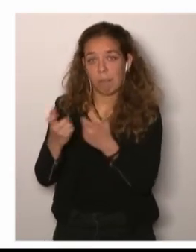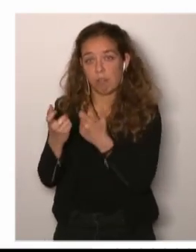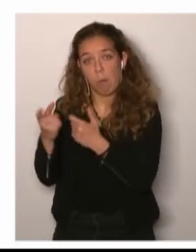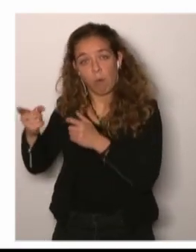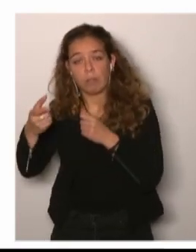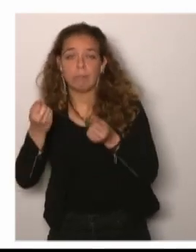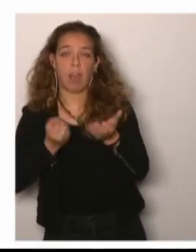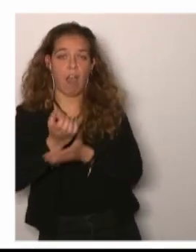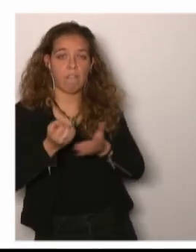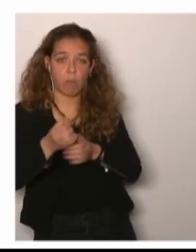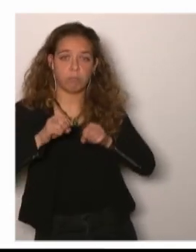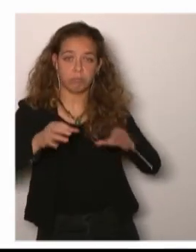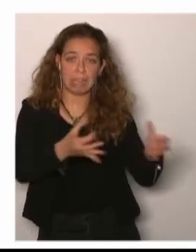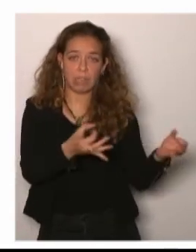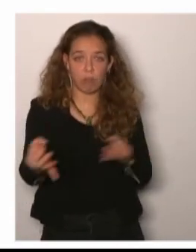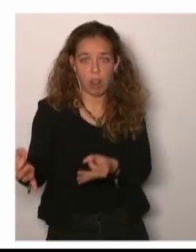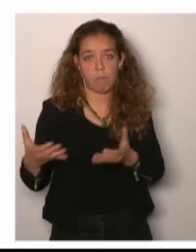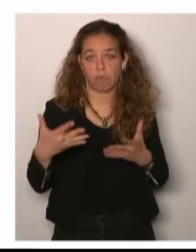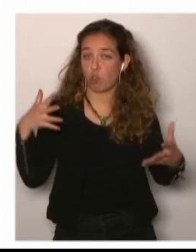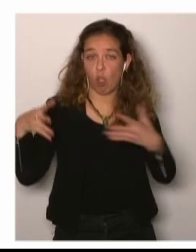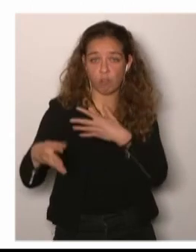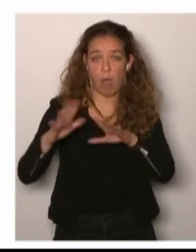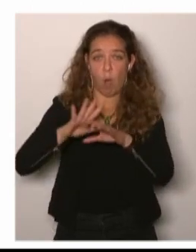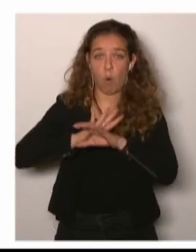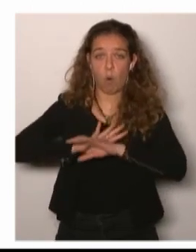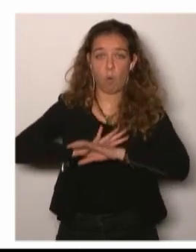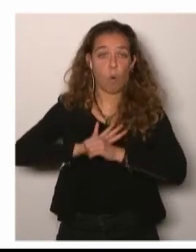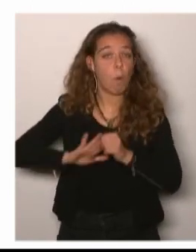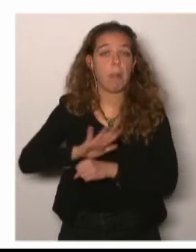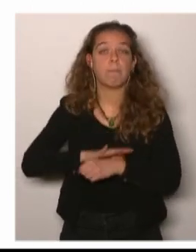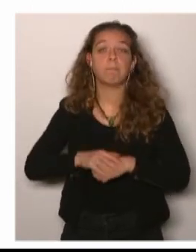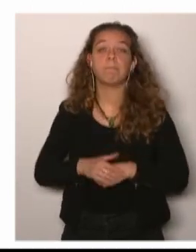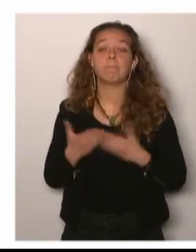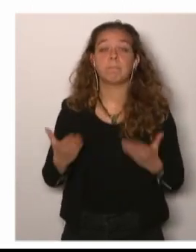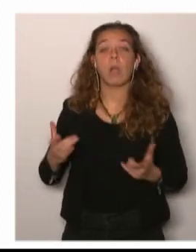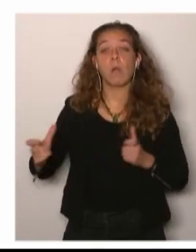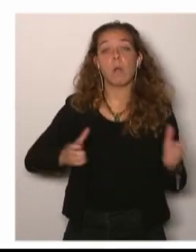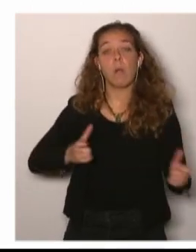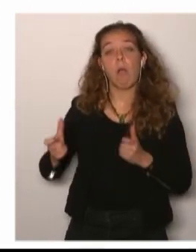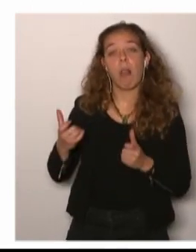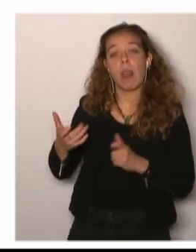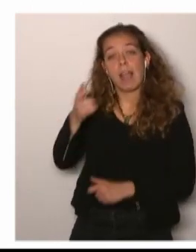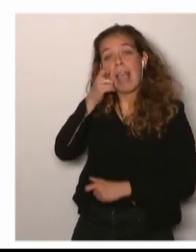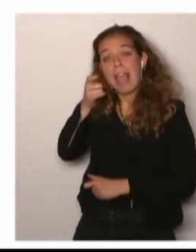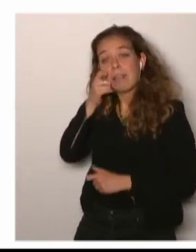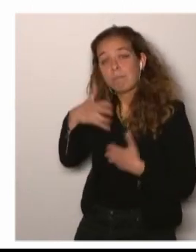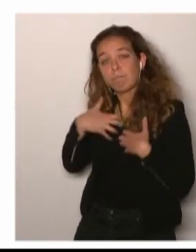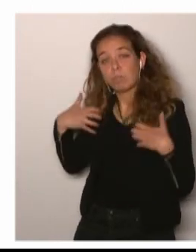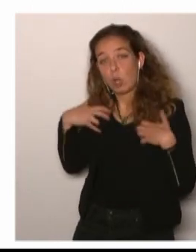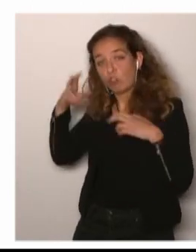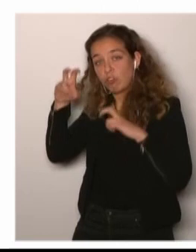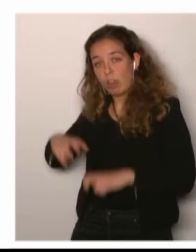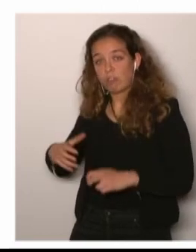colleagues in the research side of reviewing the evidence on cancer screening. Do we